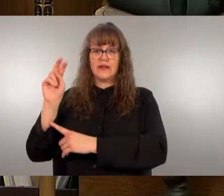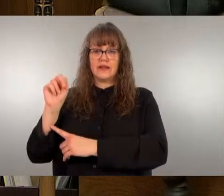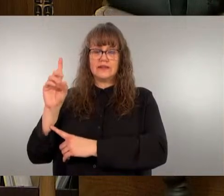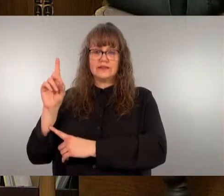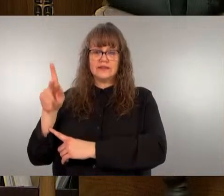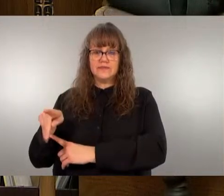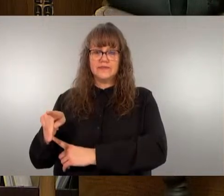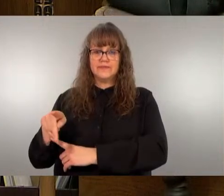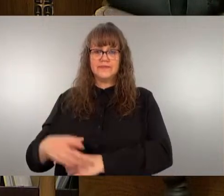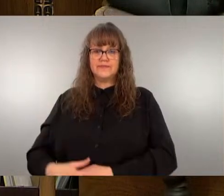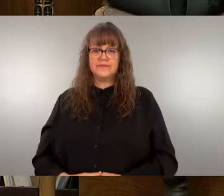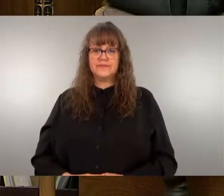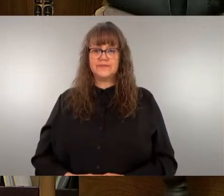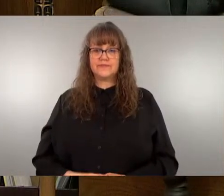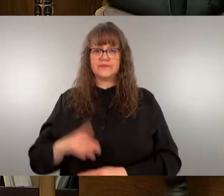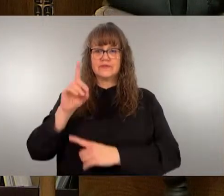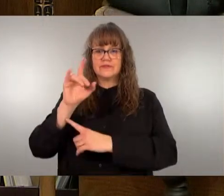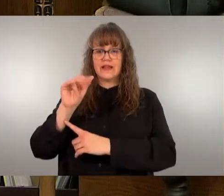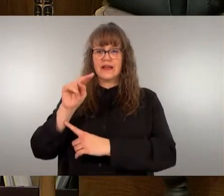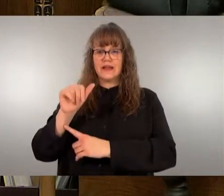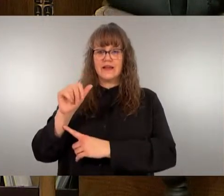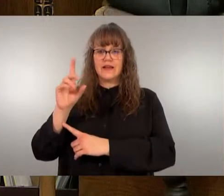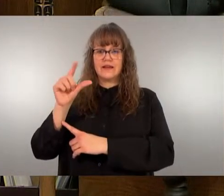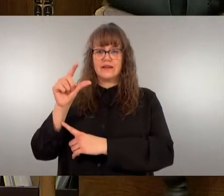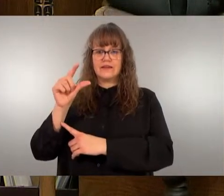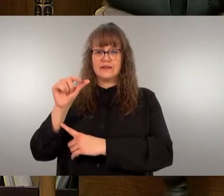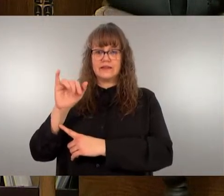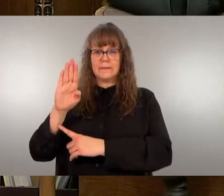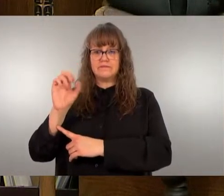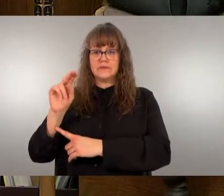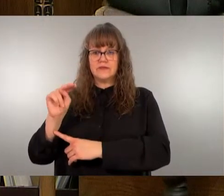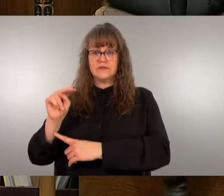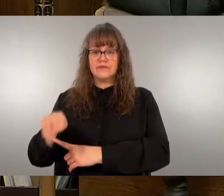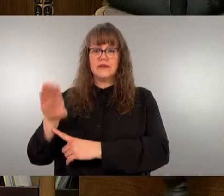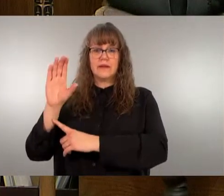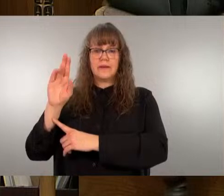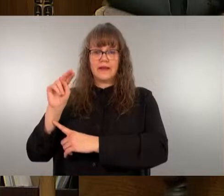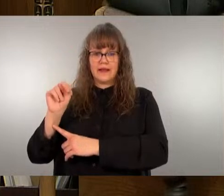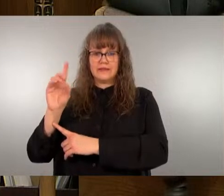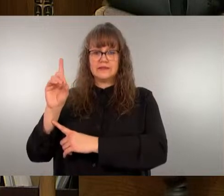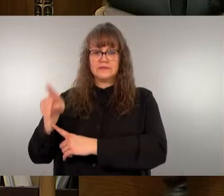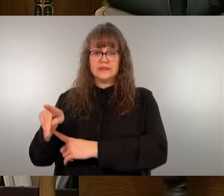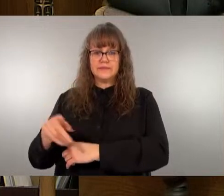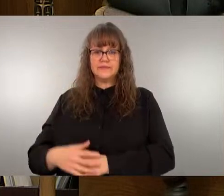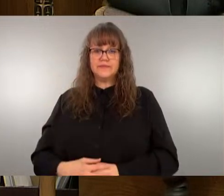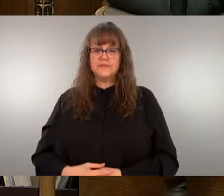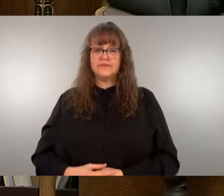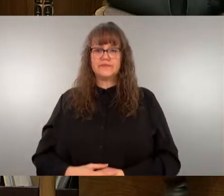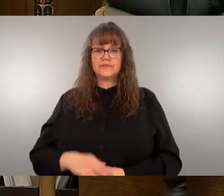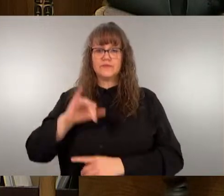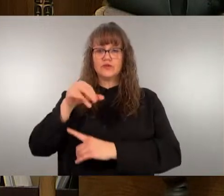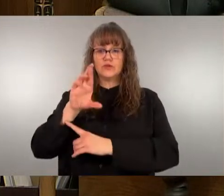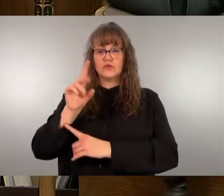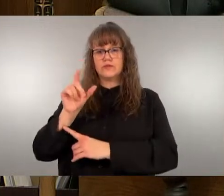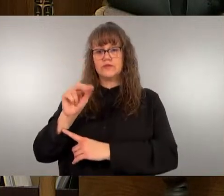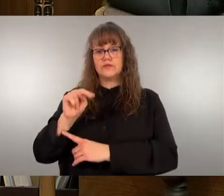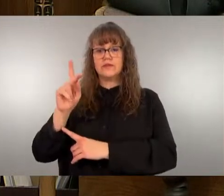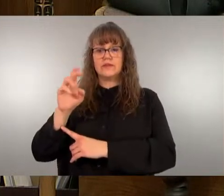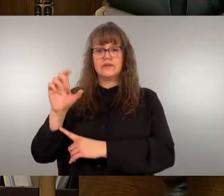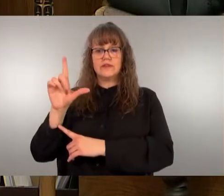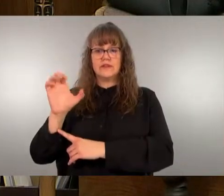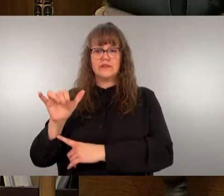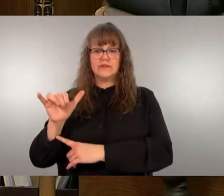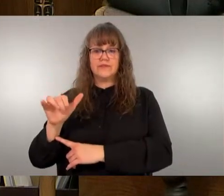BC NDP. Peace River North, Jordan Keeley, Conservative Party of BC. Peace